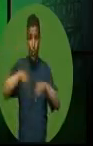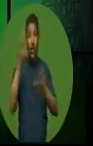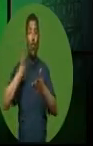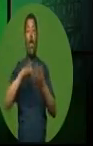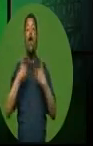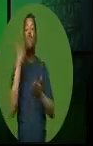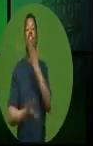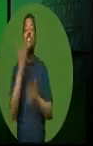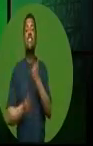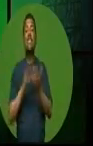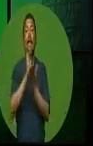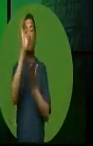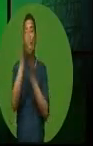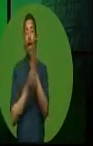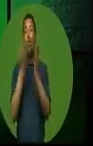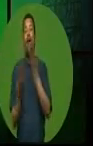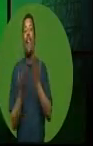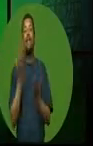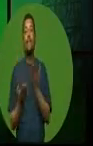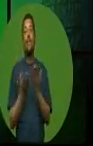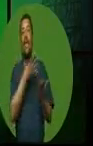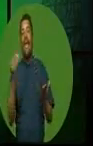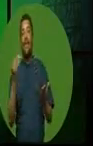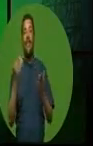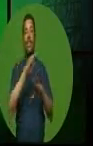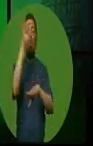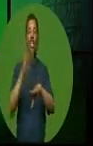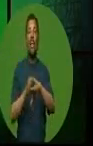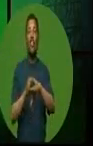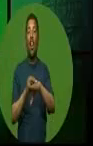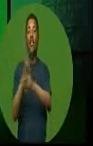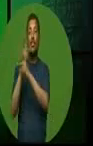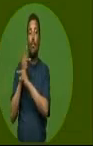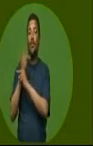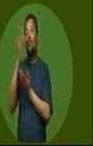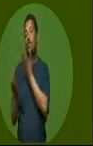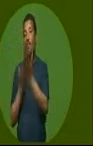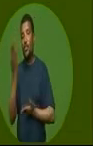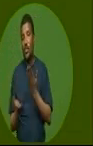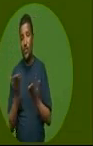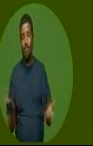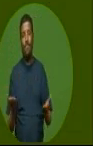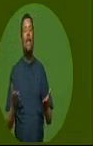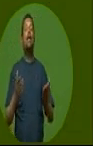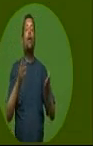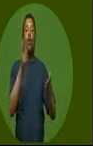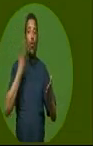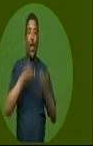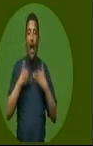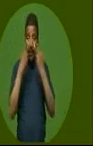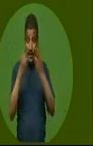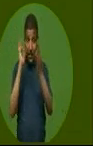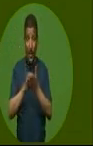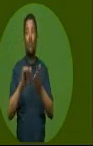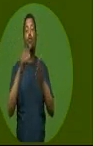have discussed the capital account balance and national debt service. We have seen that while the